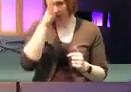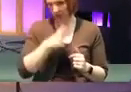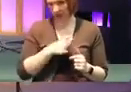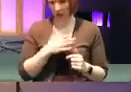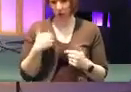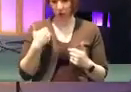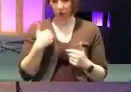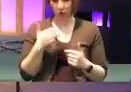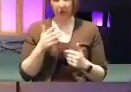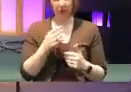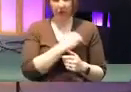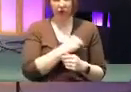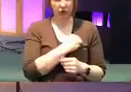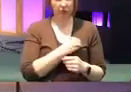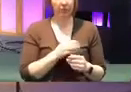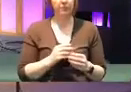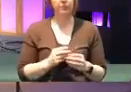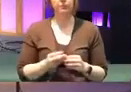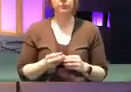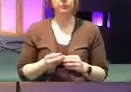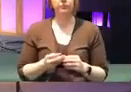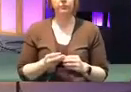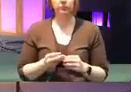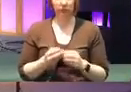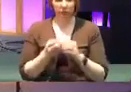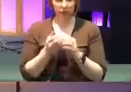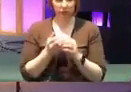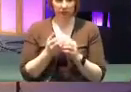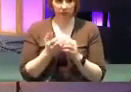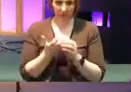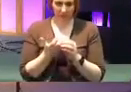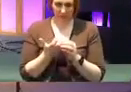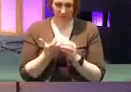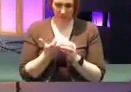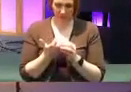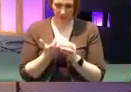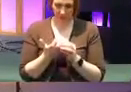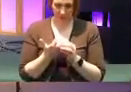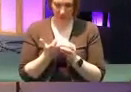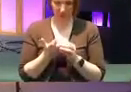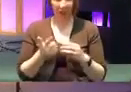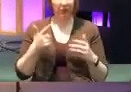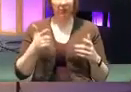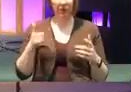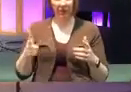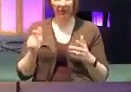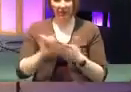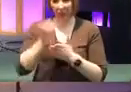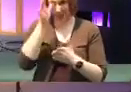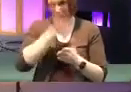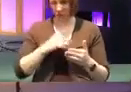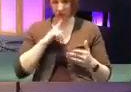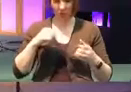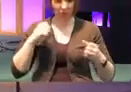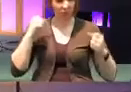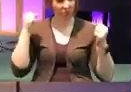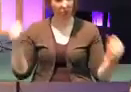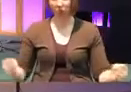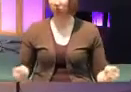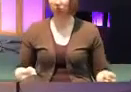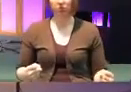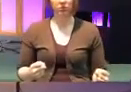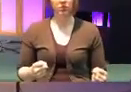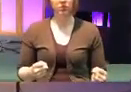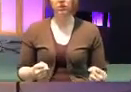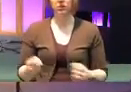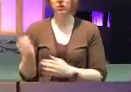youth ministry, Brian Lee. Remember Brian? Brian Lee was one of the boldest individuals that I ever met. And